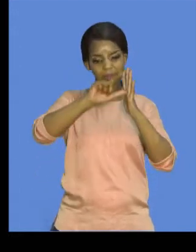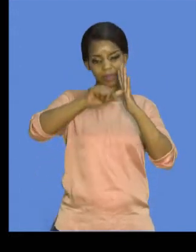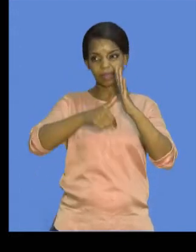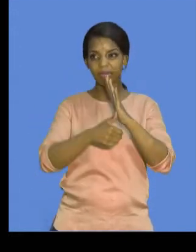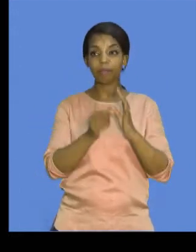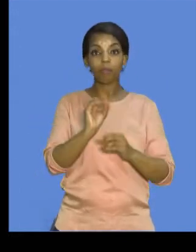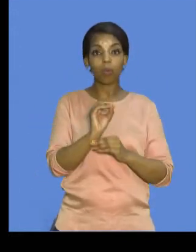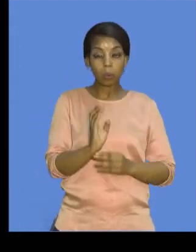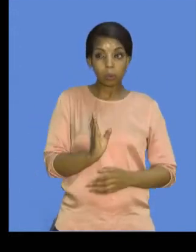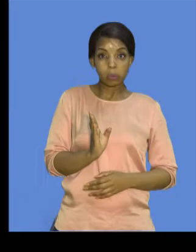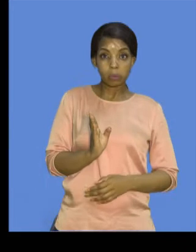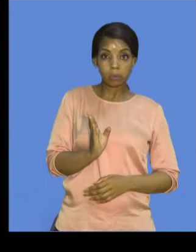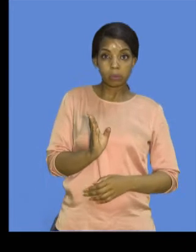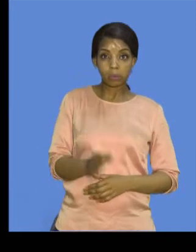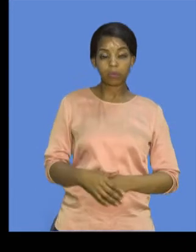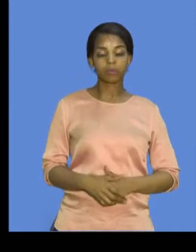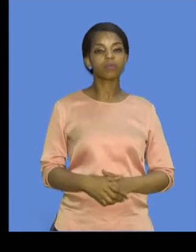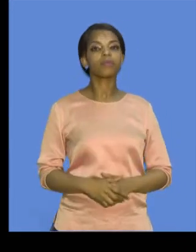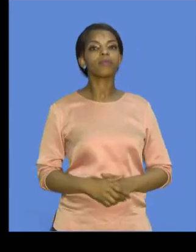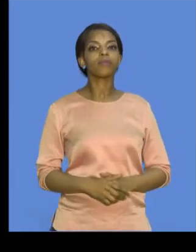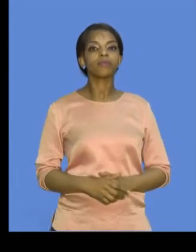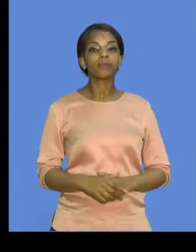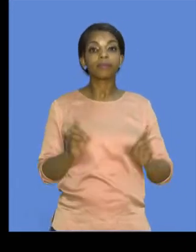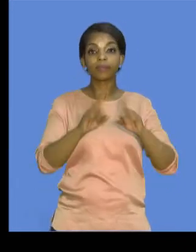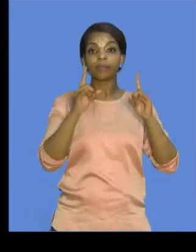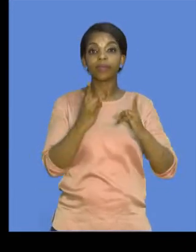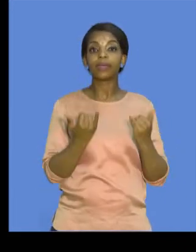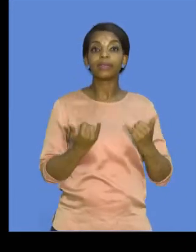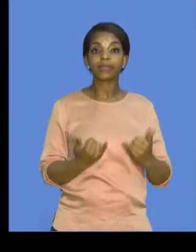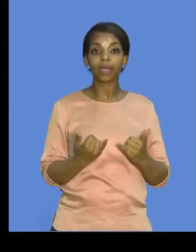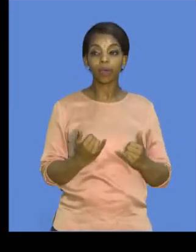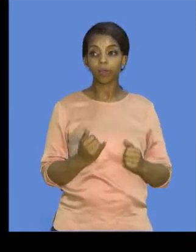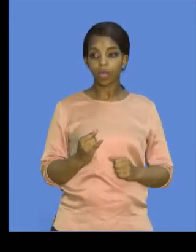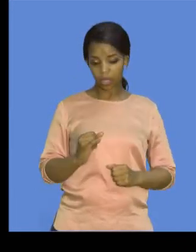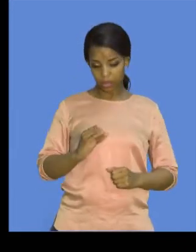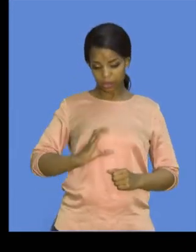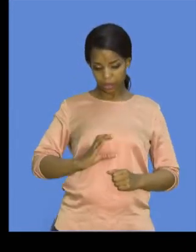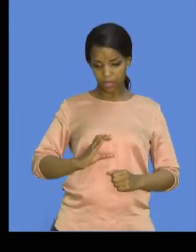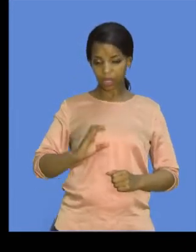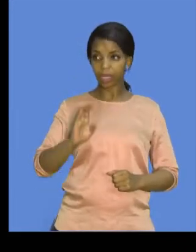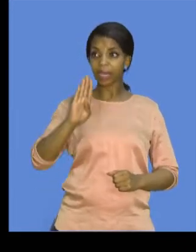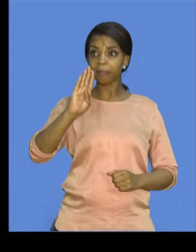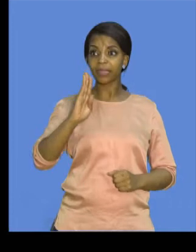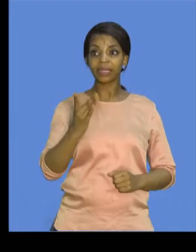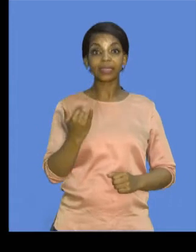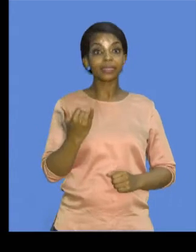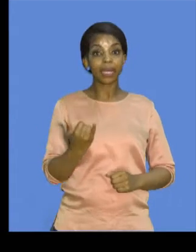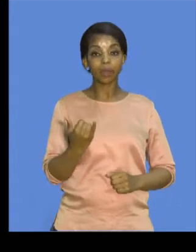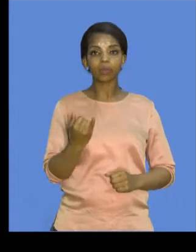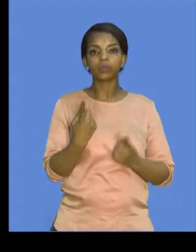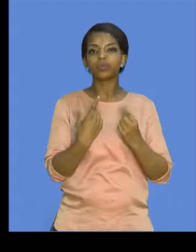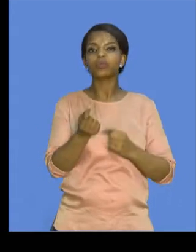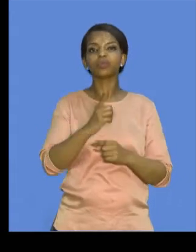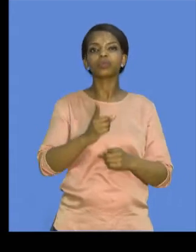would have something of this sort. Now, the force on C by B is actually in that